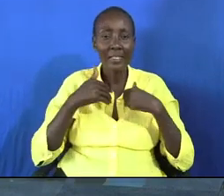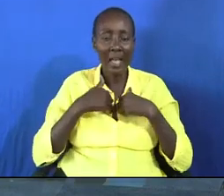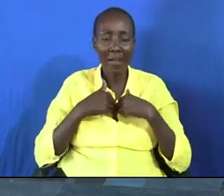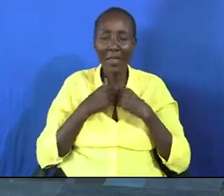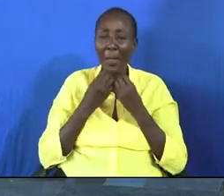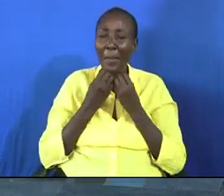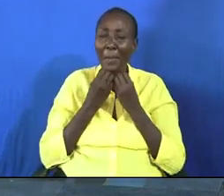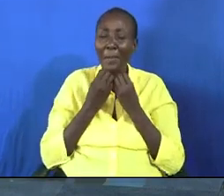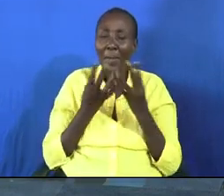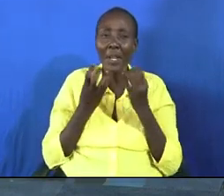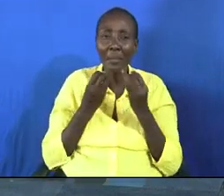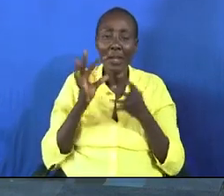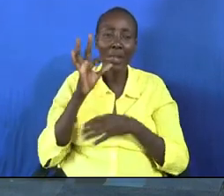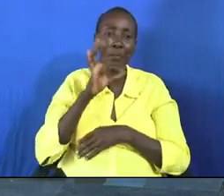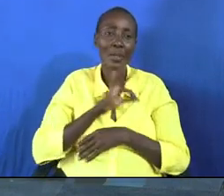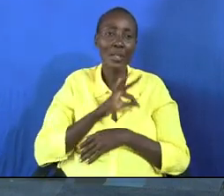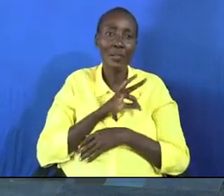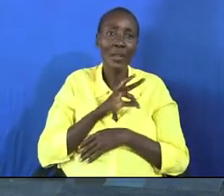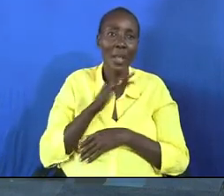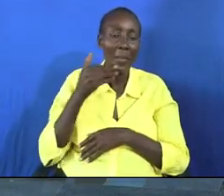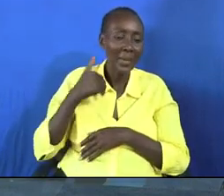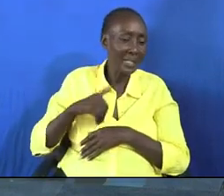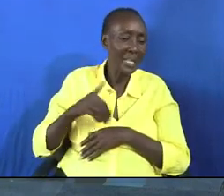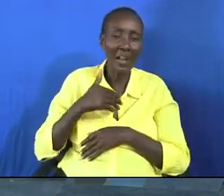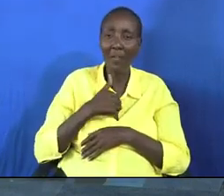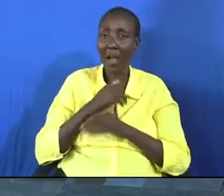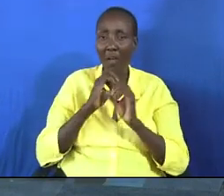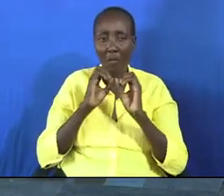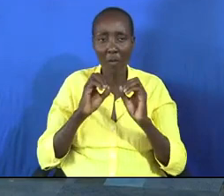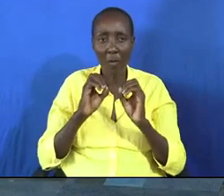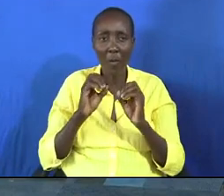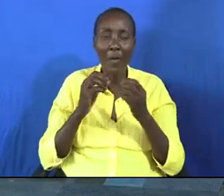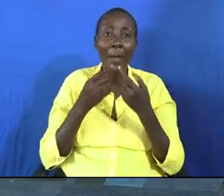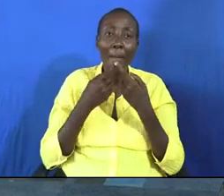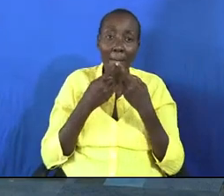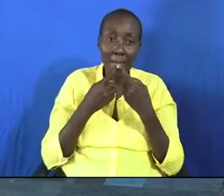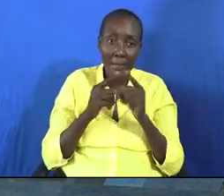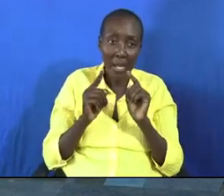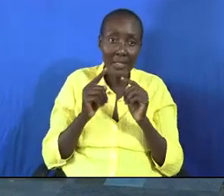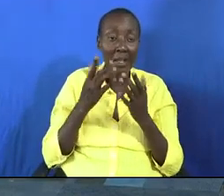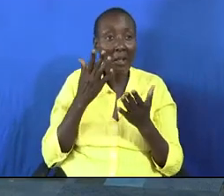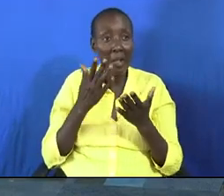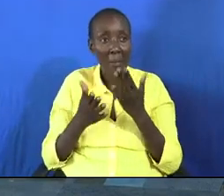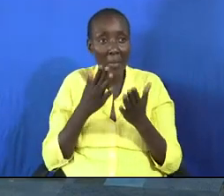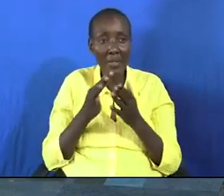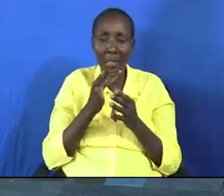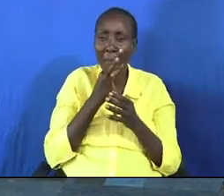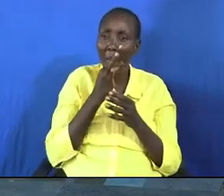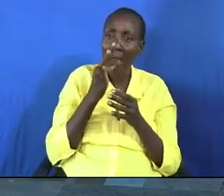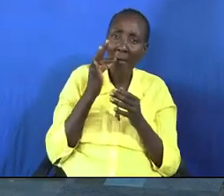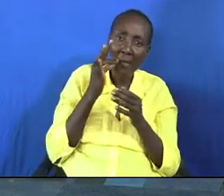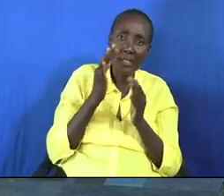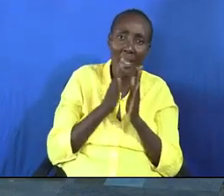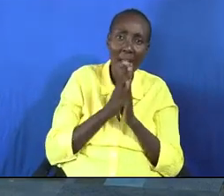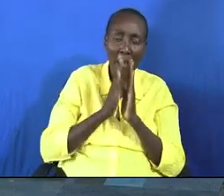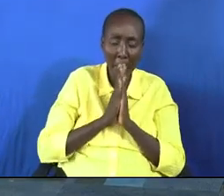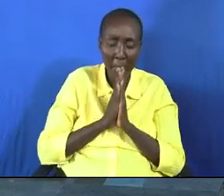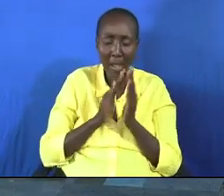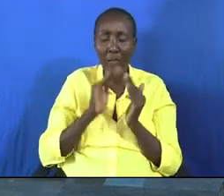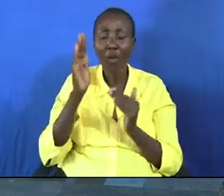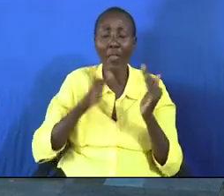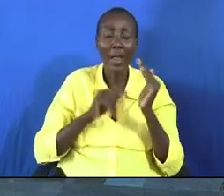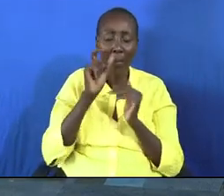so many benefits, which I'm not enjoying. Yet, maybe I've even fasted and I pray more than they